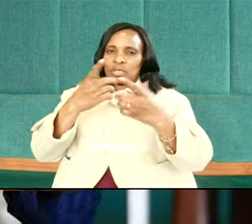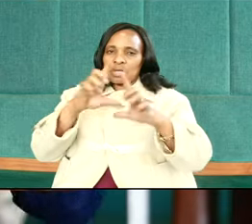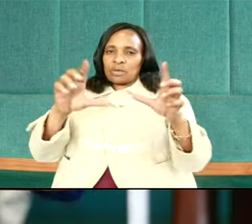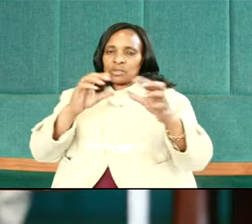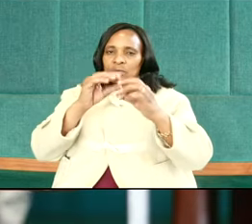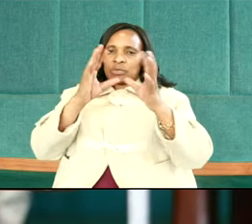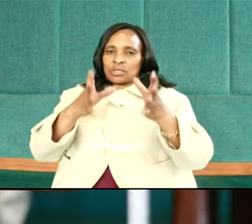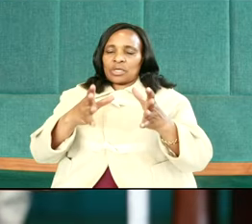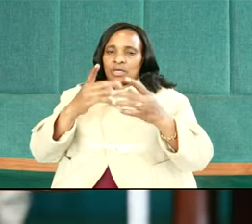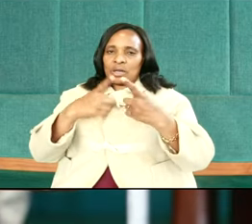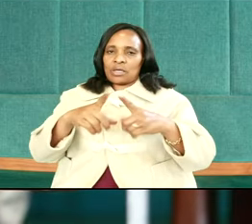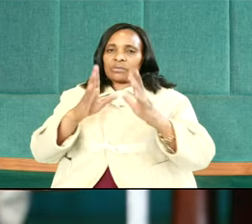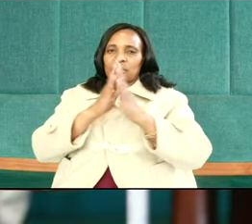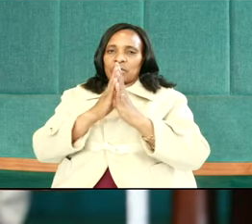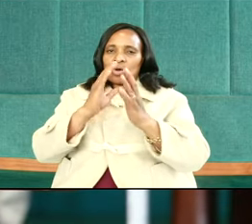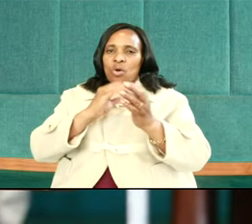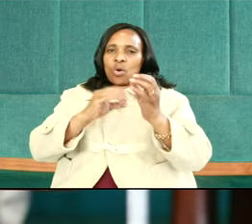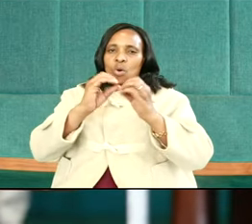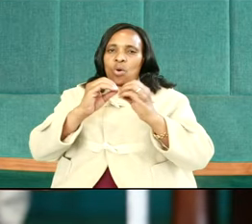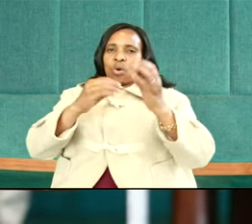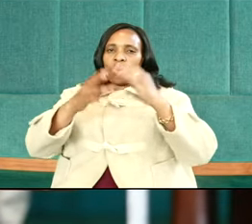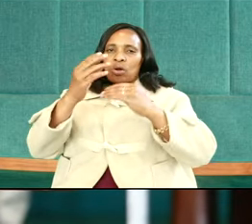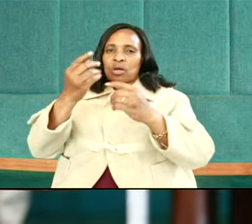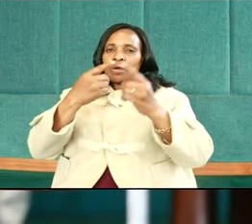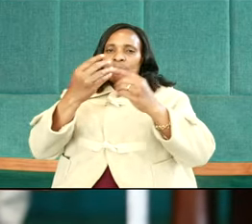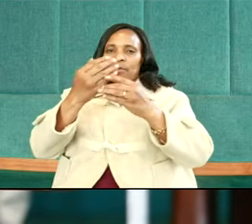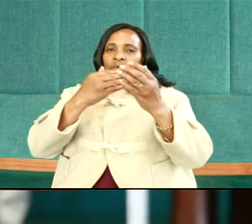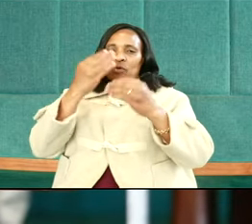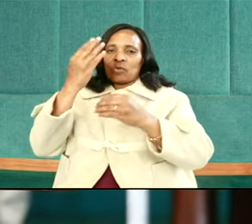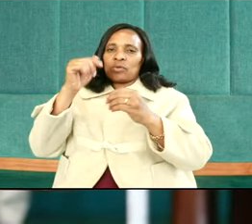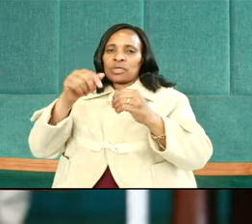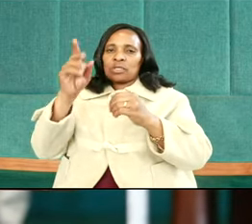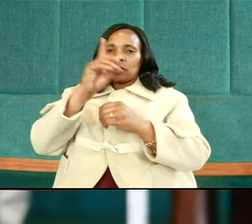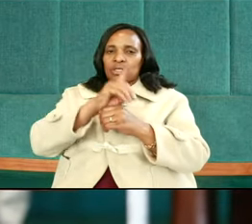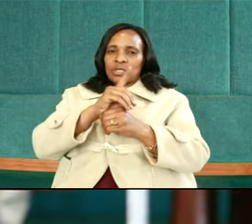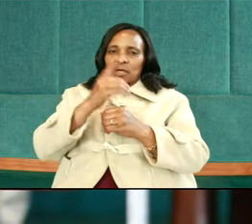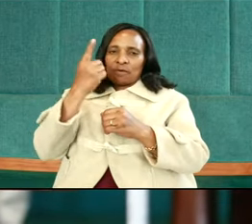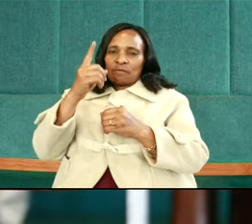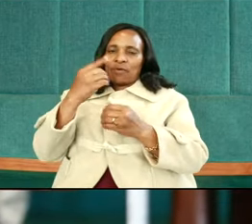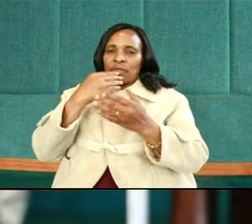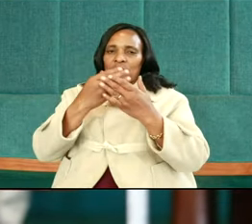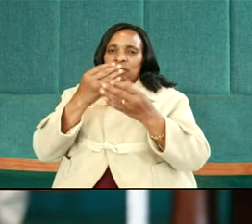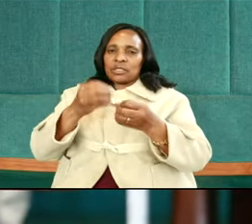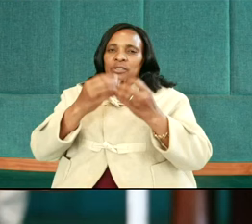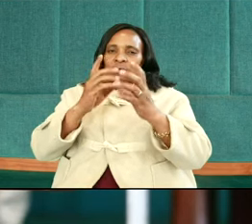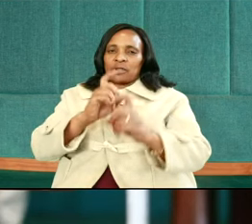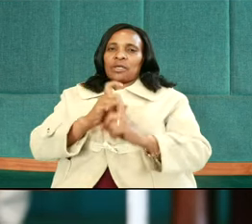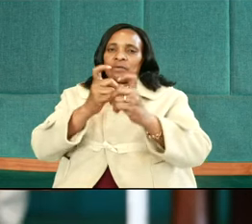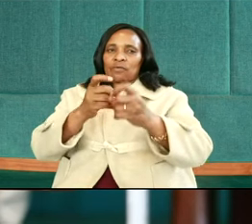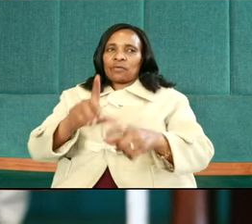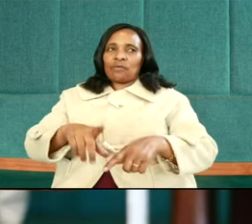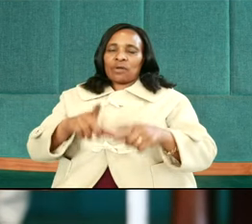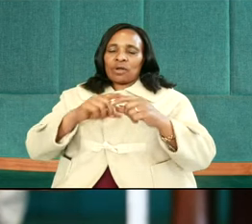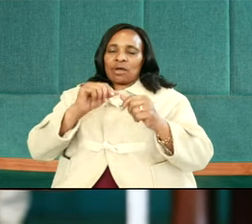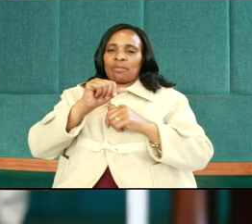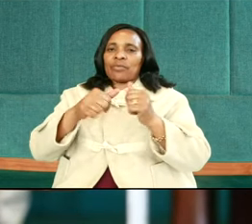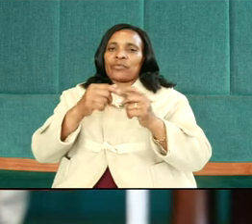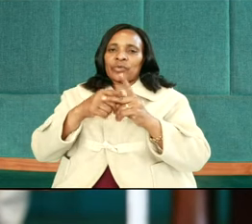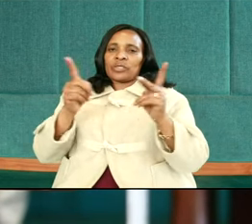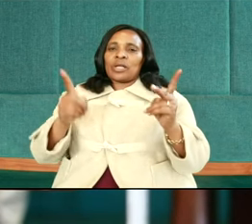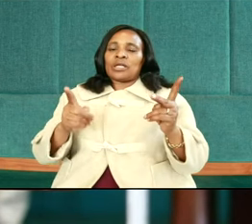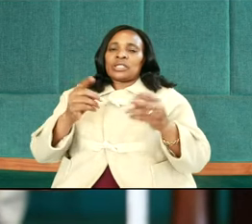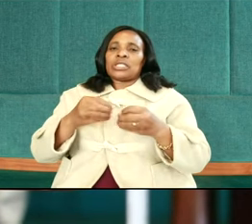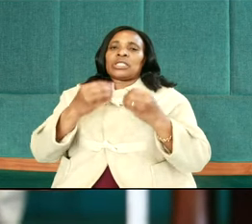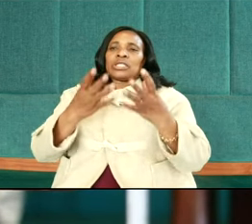prayer. Oh God, we come before you this day for thanksgiving and the gift of life. As we're about to start, may you give